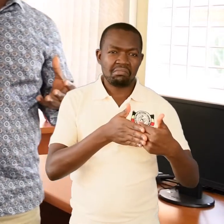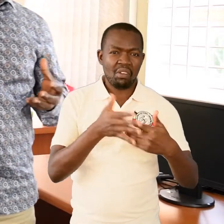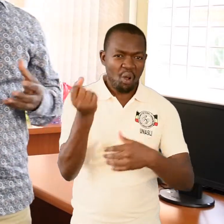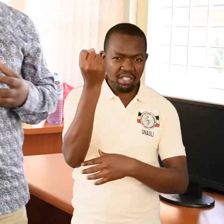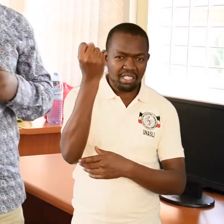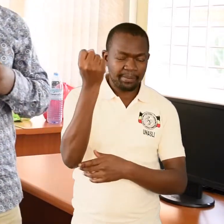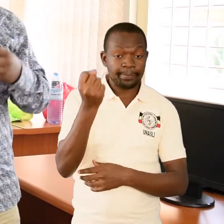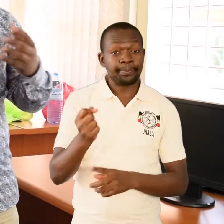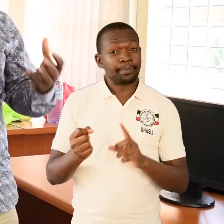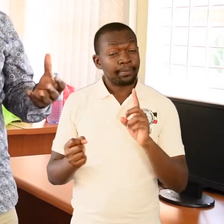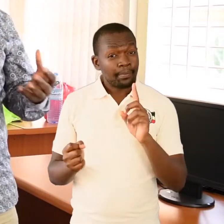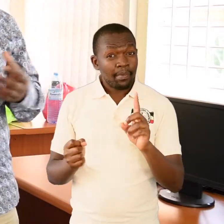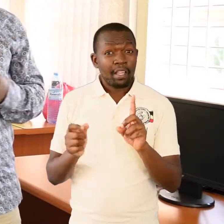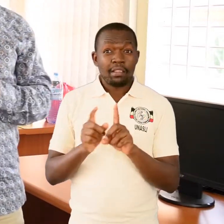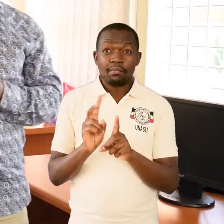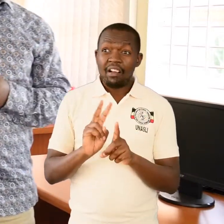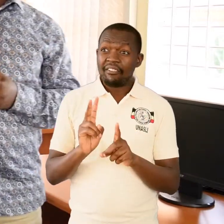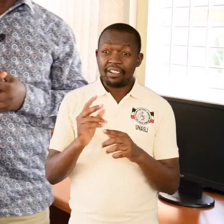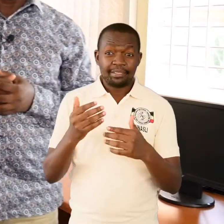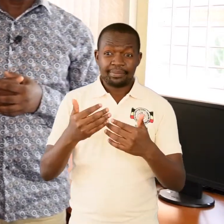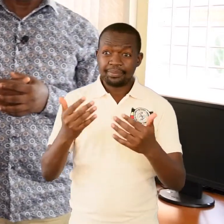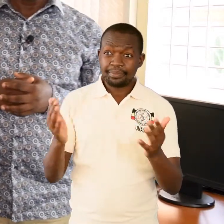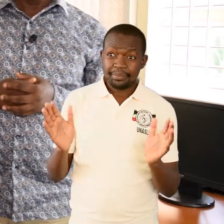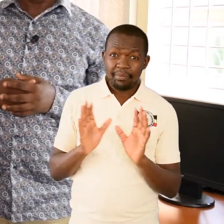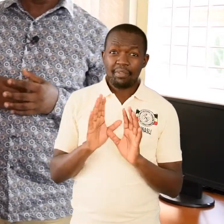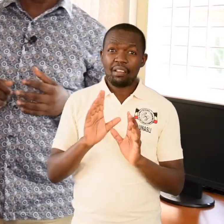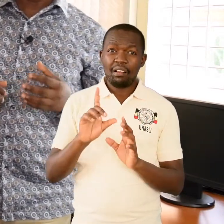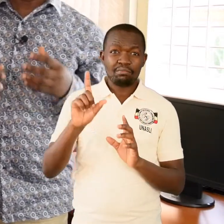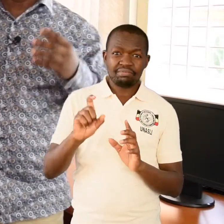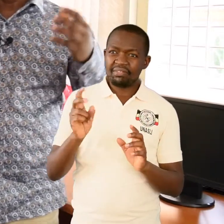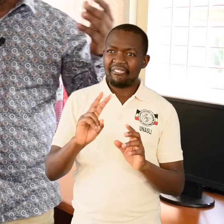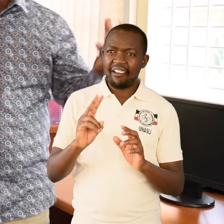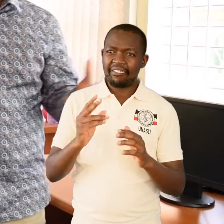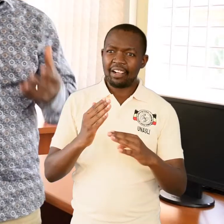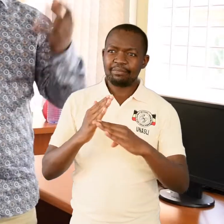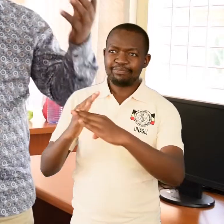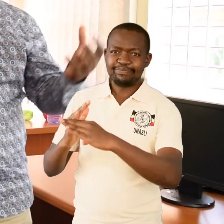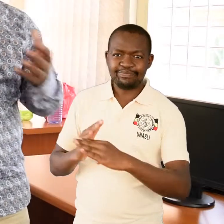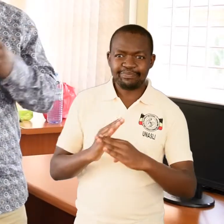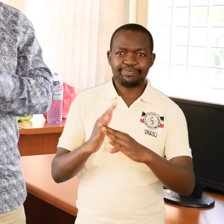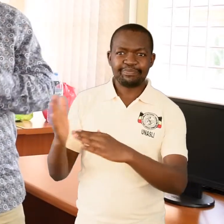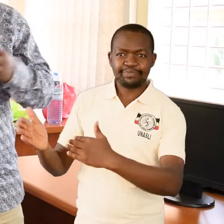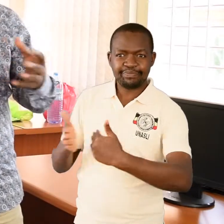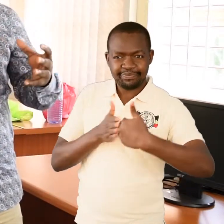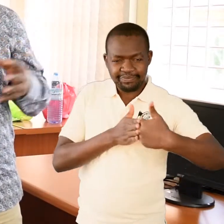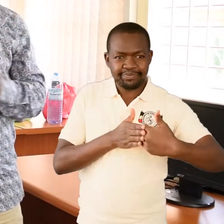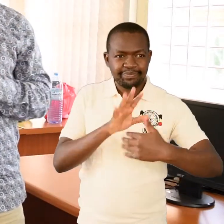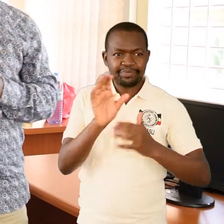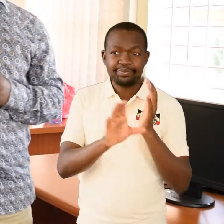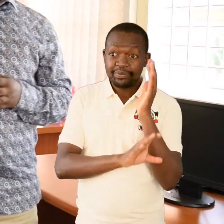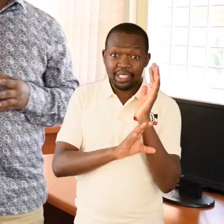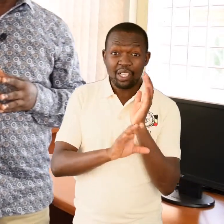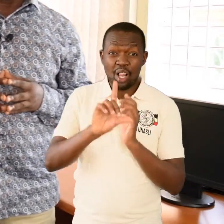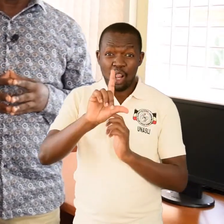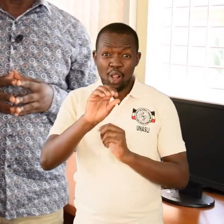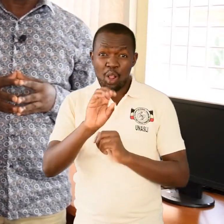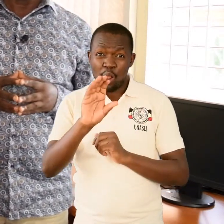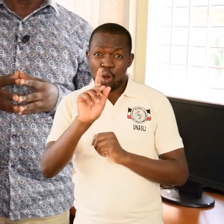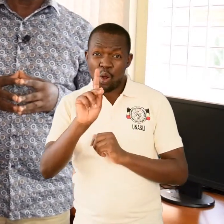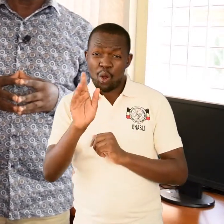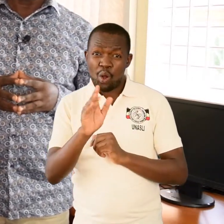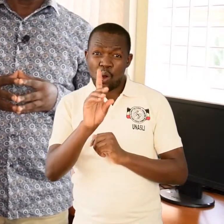Also, there was lockdown, which kept so many people at their homes.